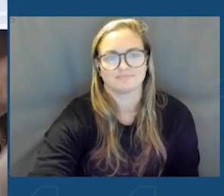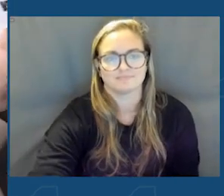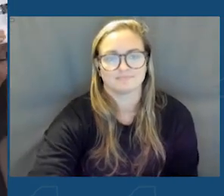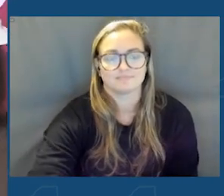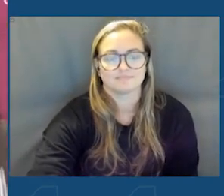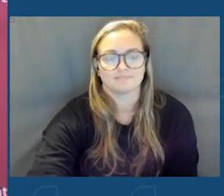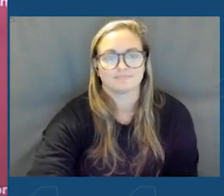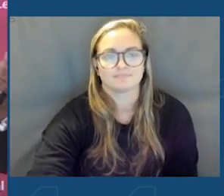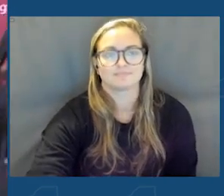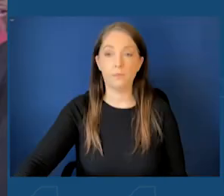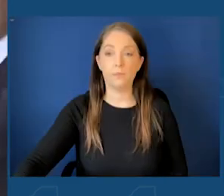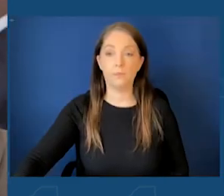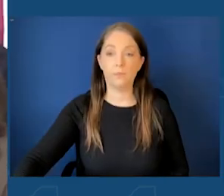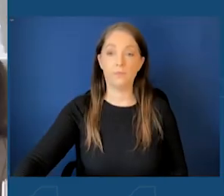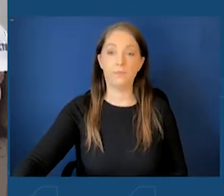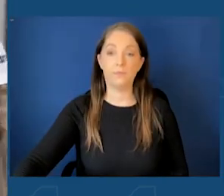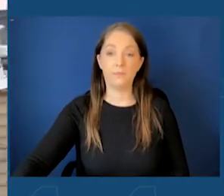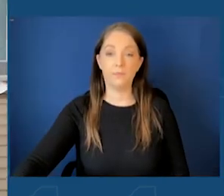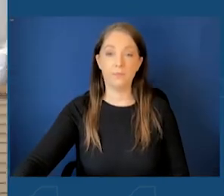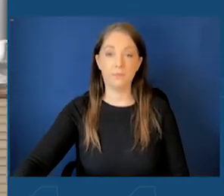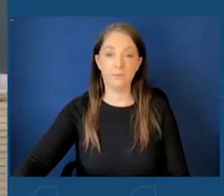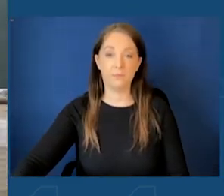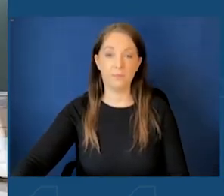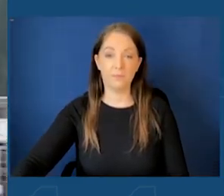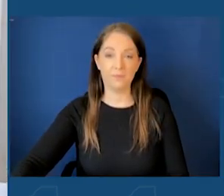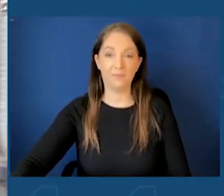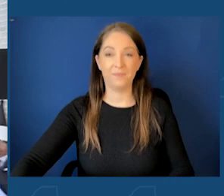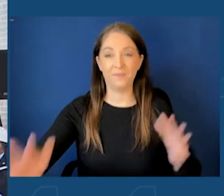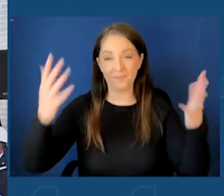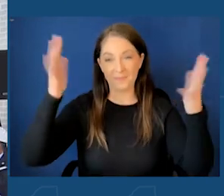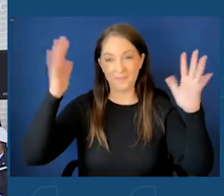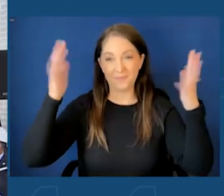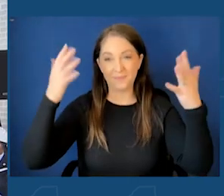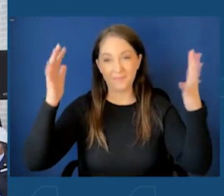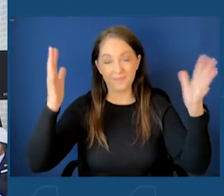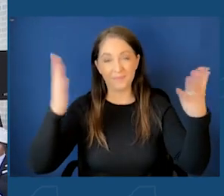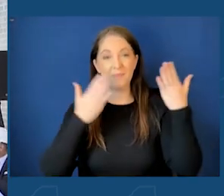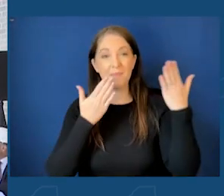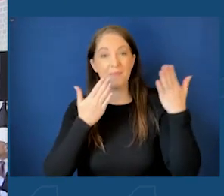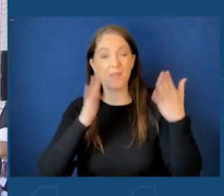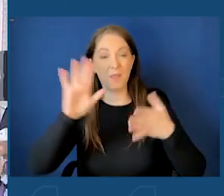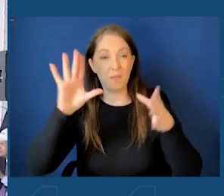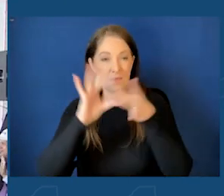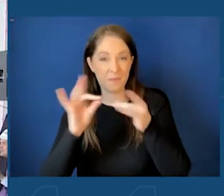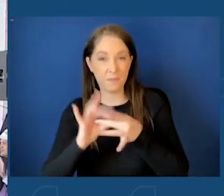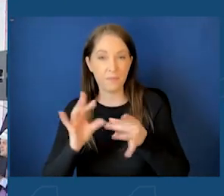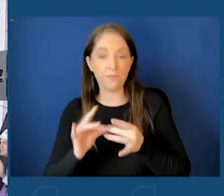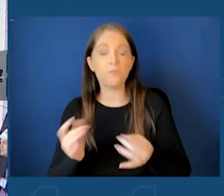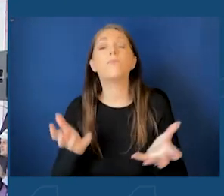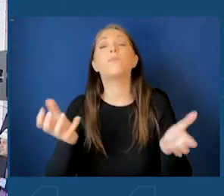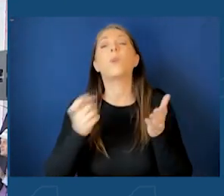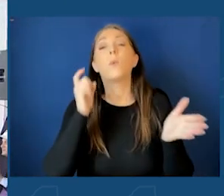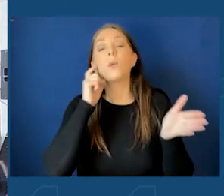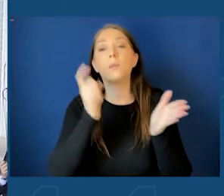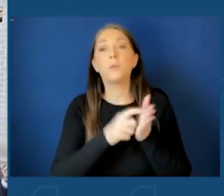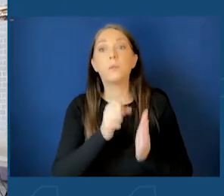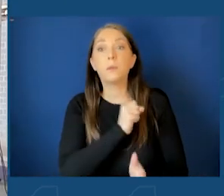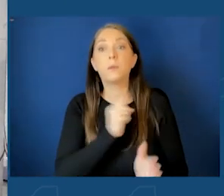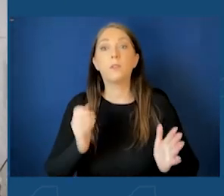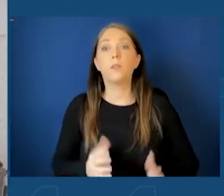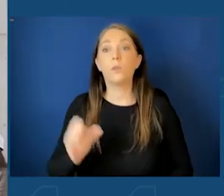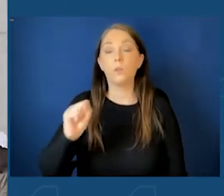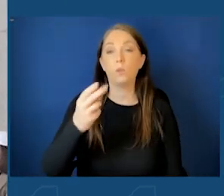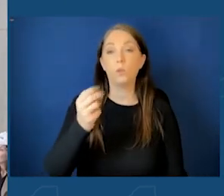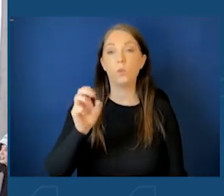Let's put our hands together for Governor Hochul. Thank you very much for those words. Let me acknowledge Senator Charles Schumer, who was